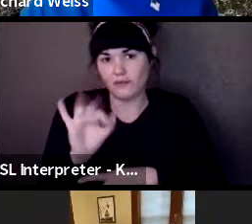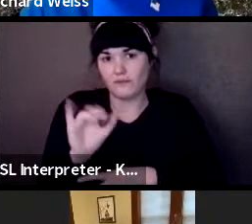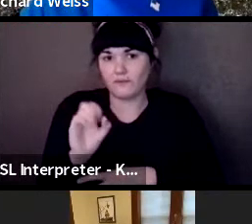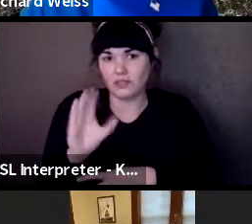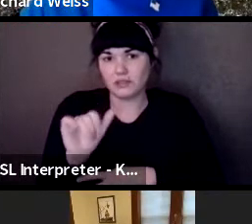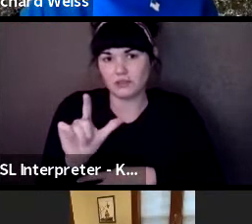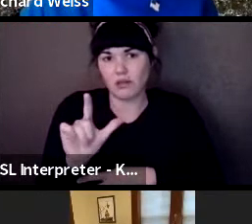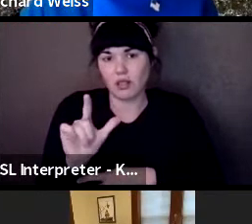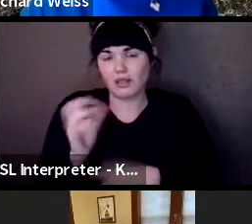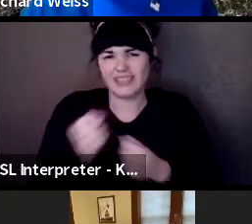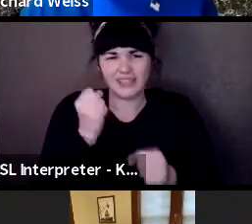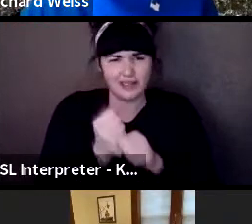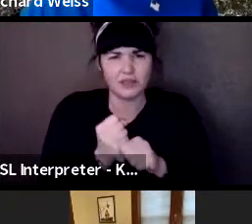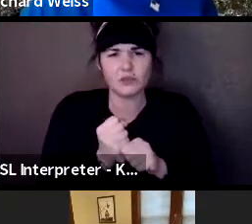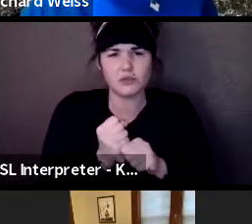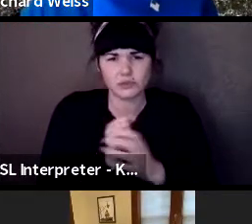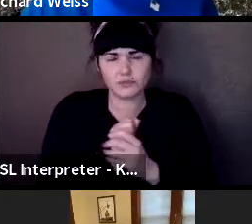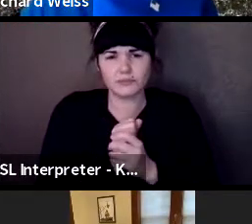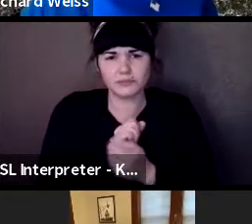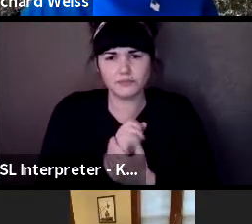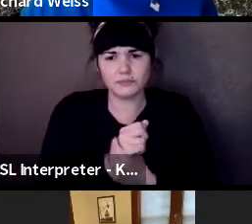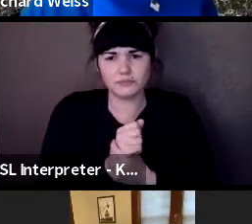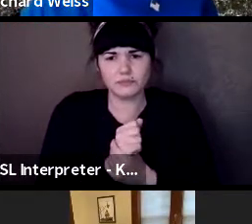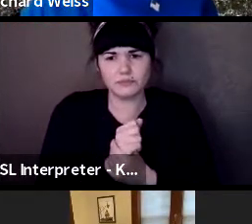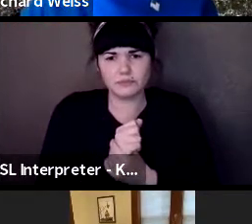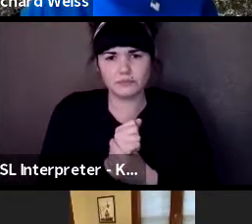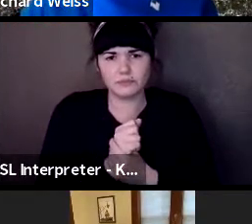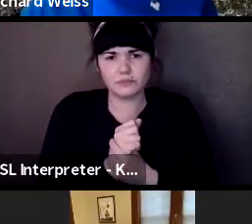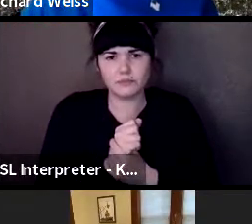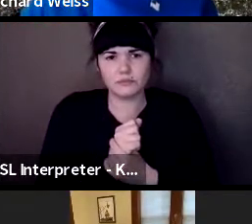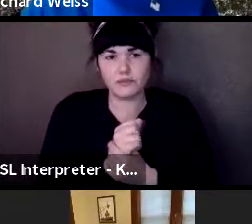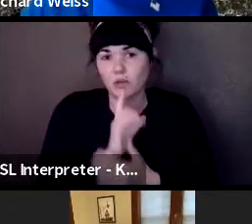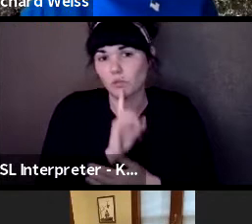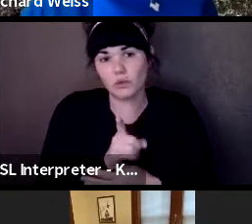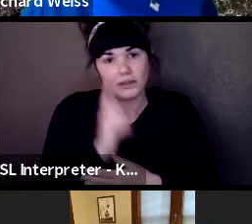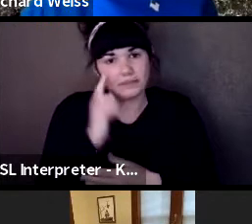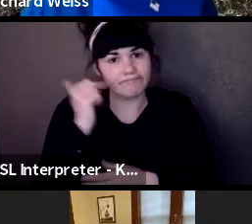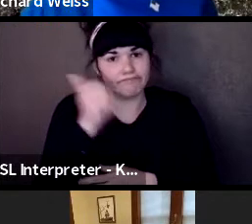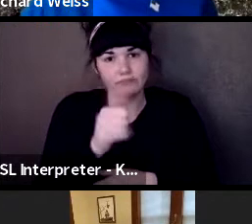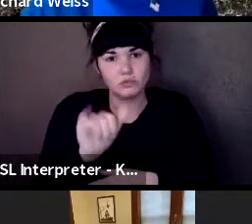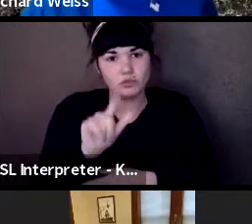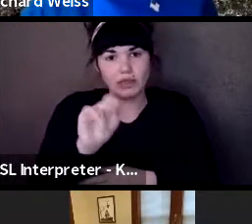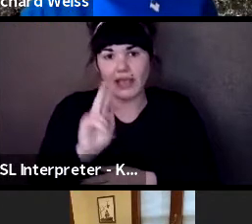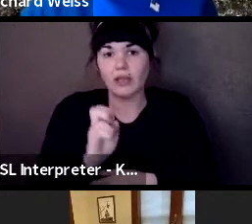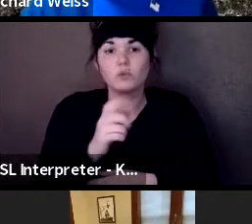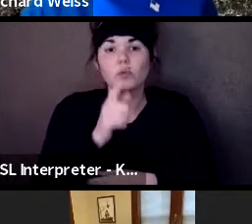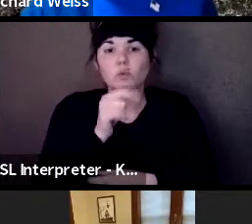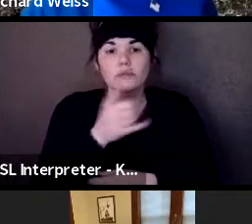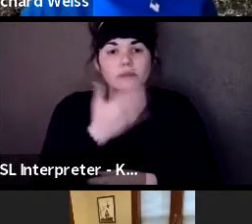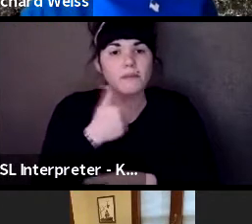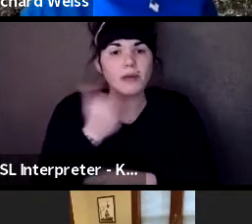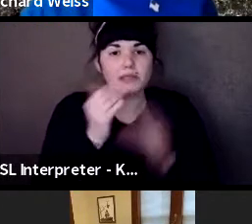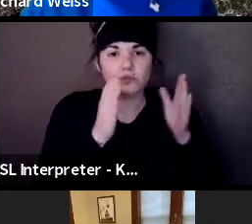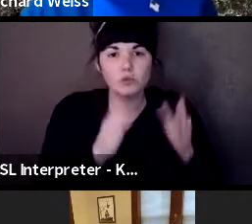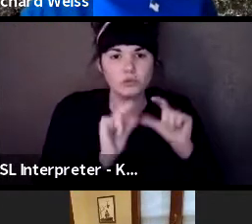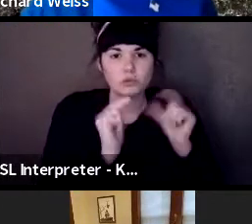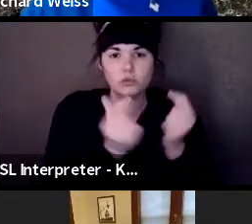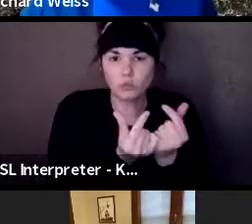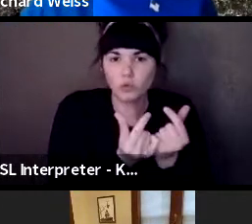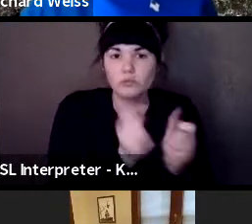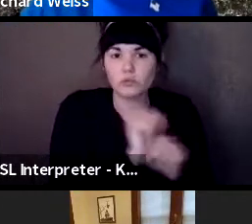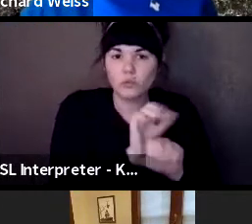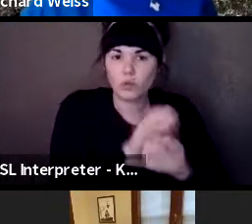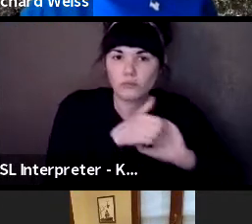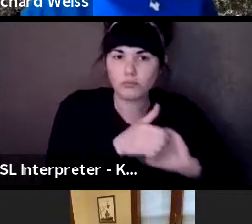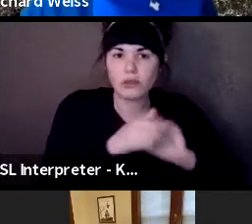That's going to be a matter of choice of who Julianne thinks is the best group to deal with at that point. But it's going to be the